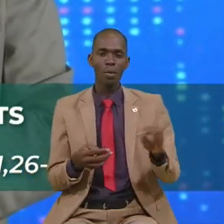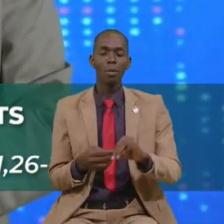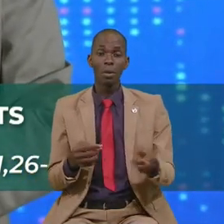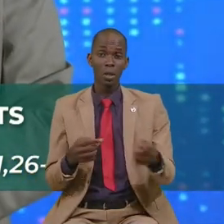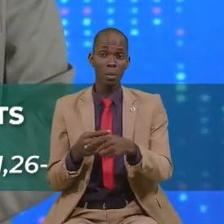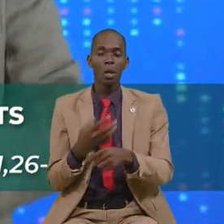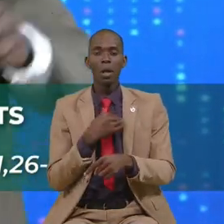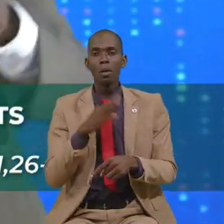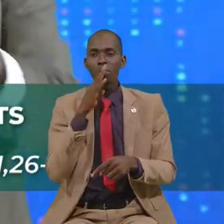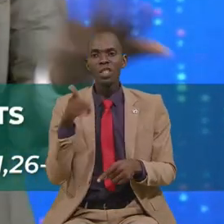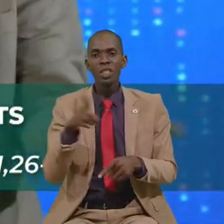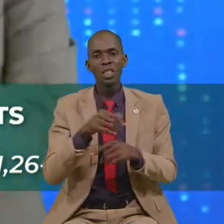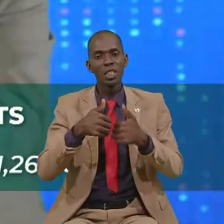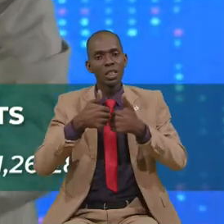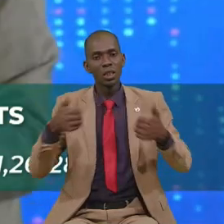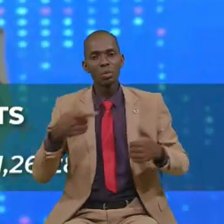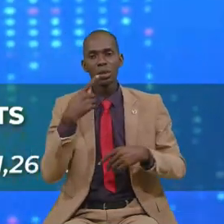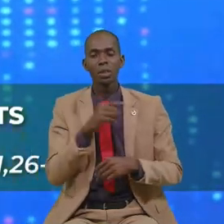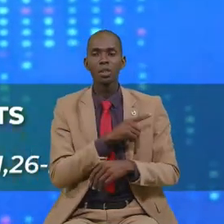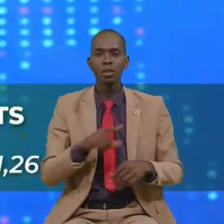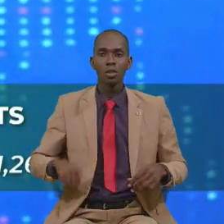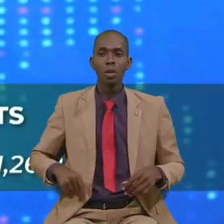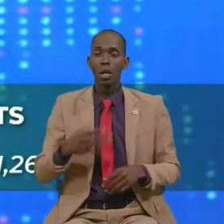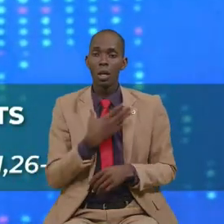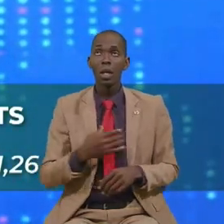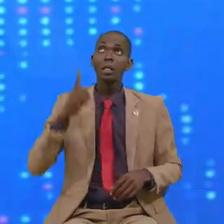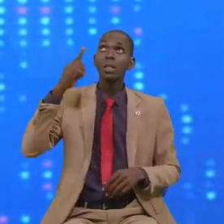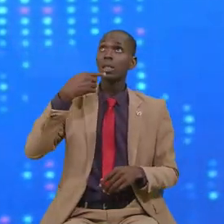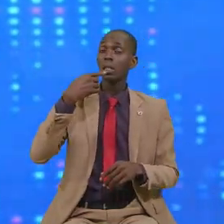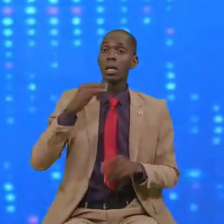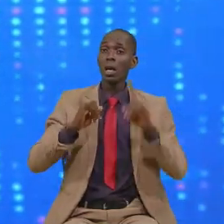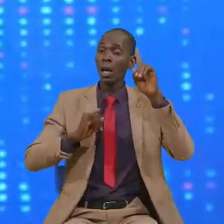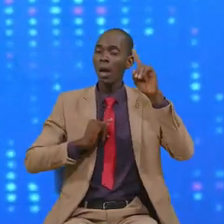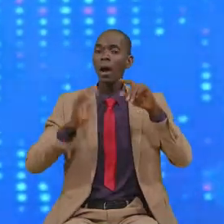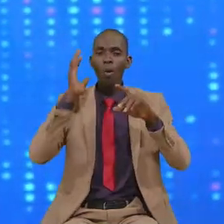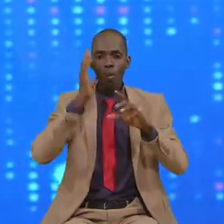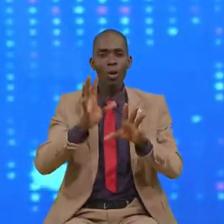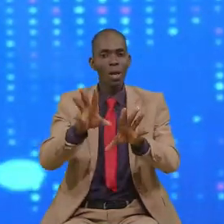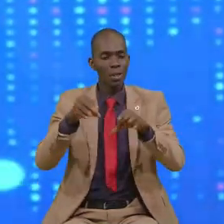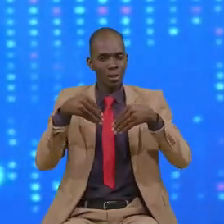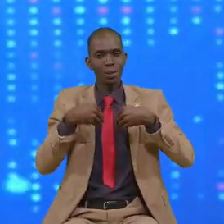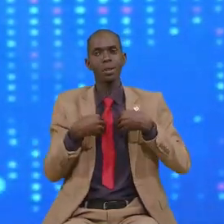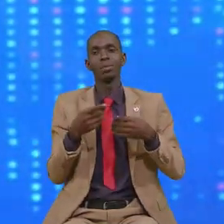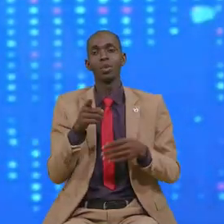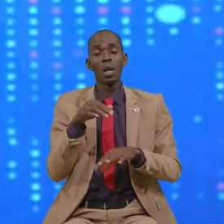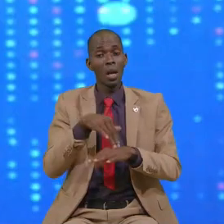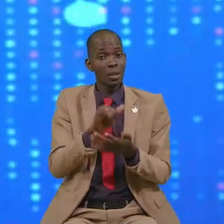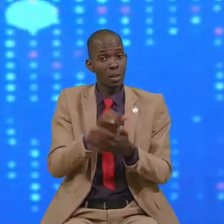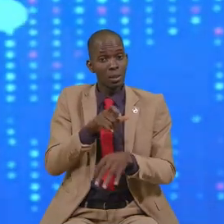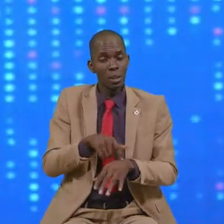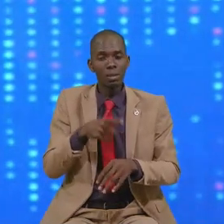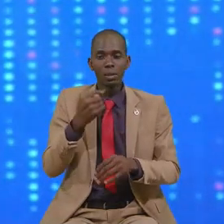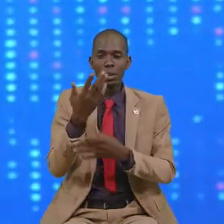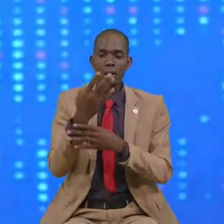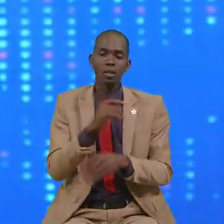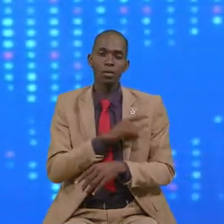separate, says the Lord. And he says, I will receive you. It's at that point, it's in that place, the hand of the Lord comes